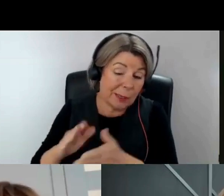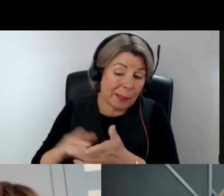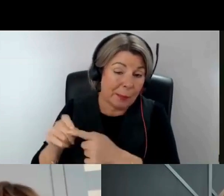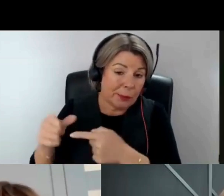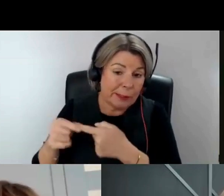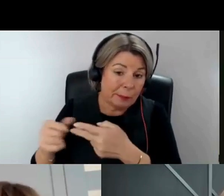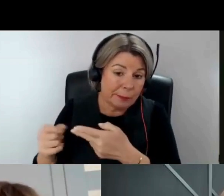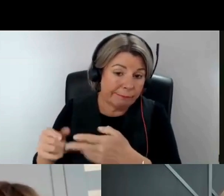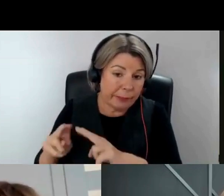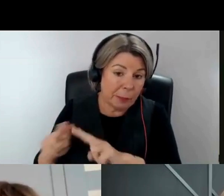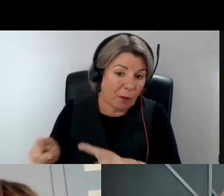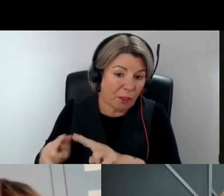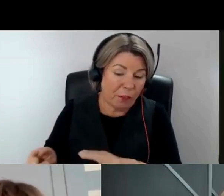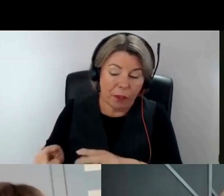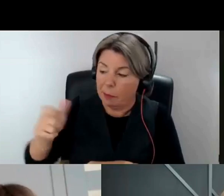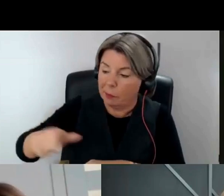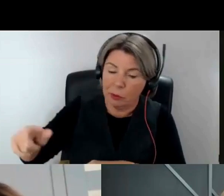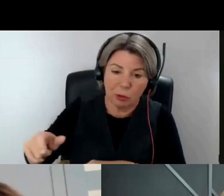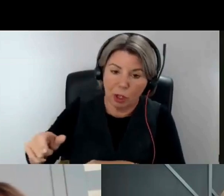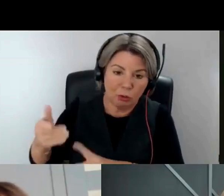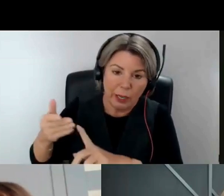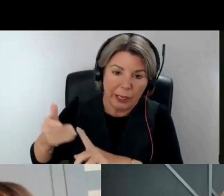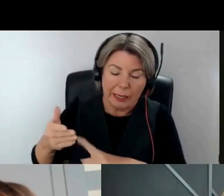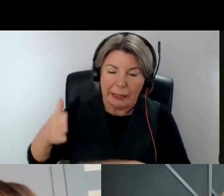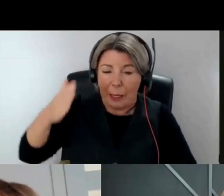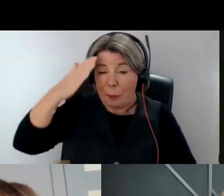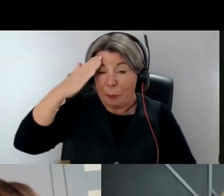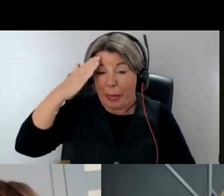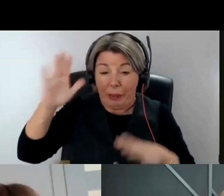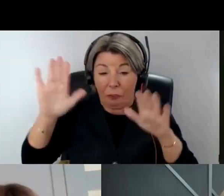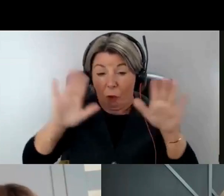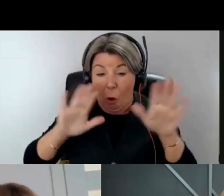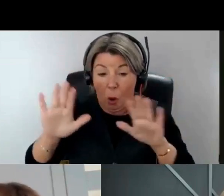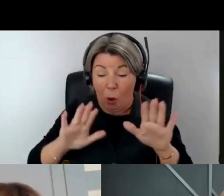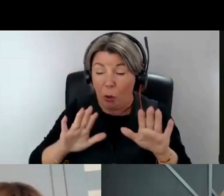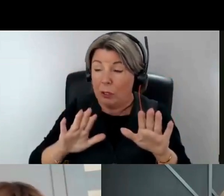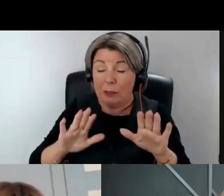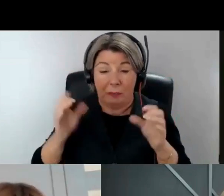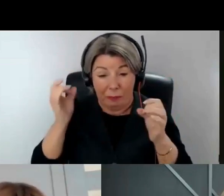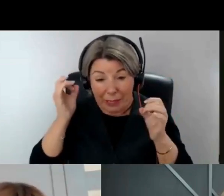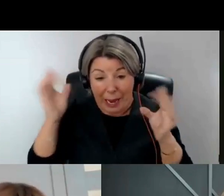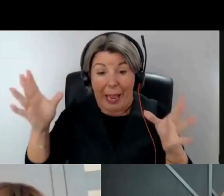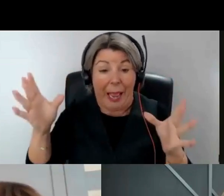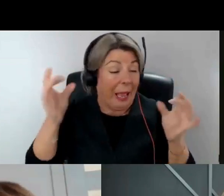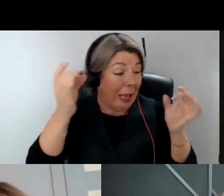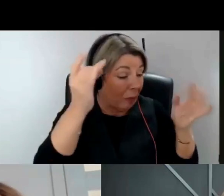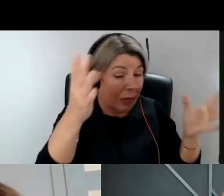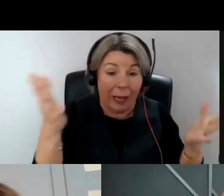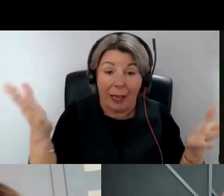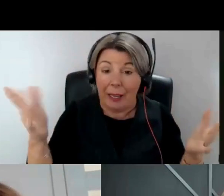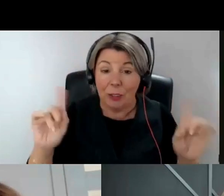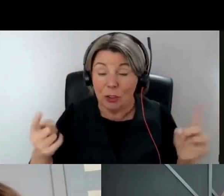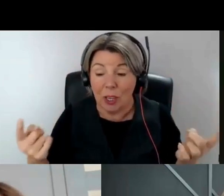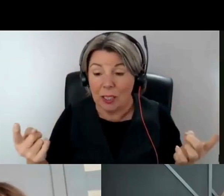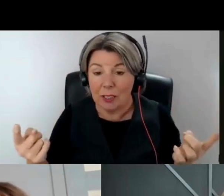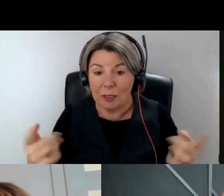that, people didn't recognize the brain fog that she was experiencing, the forgetfulness. And she actually feels